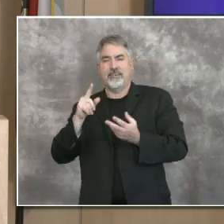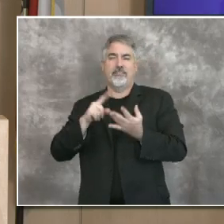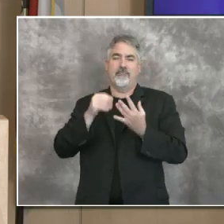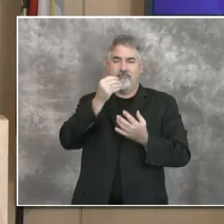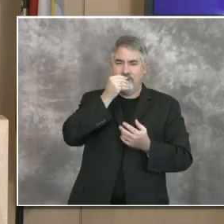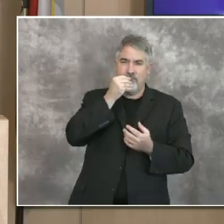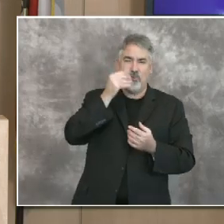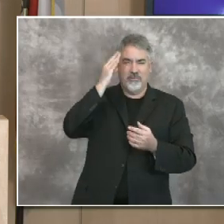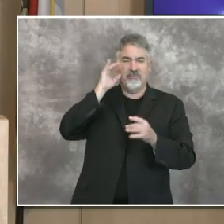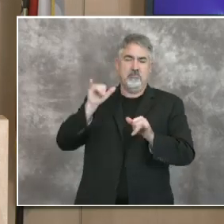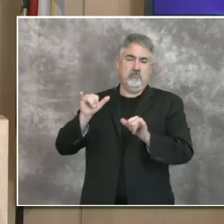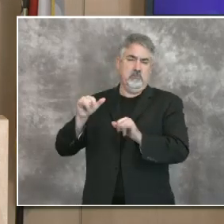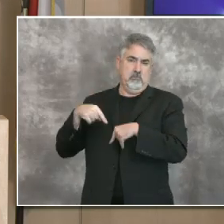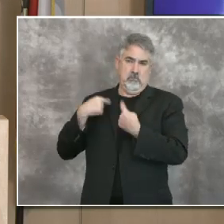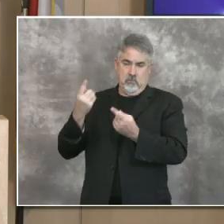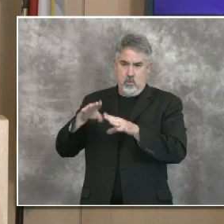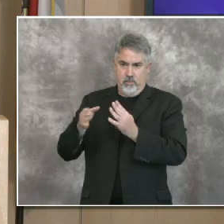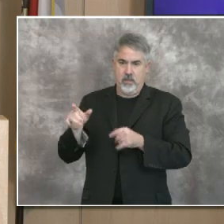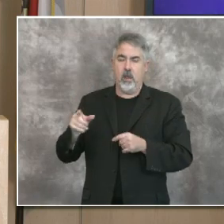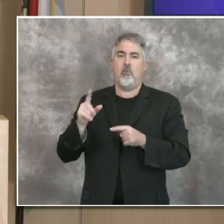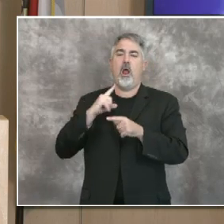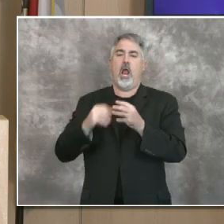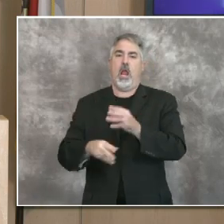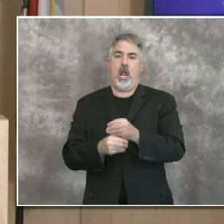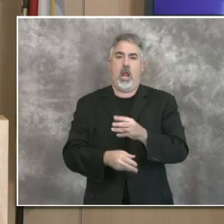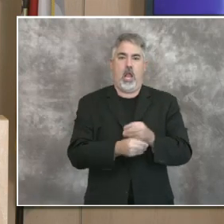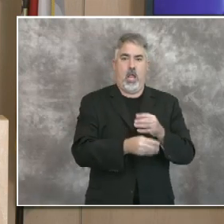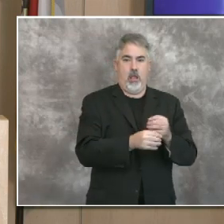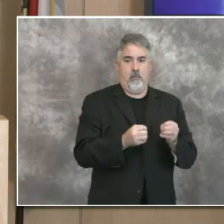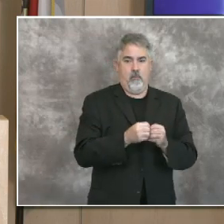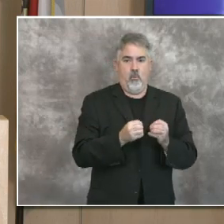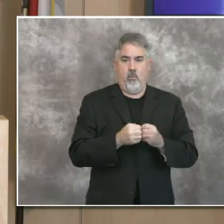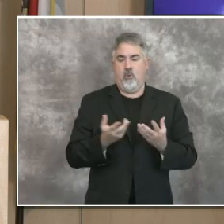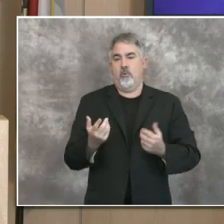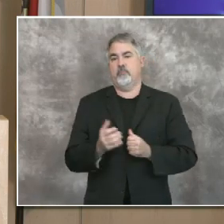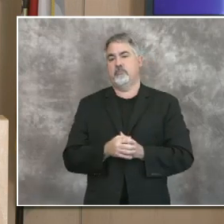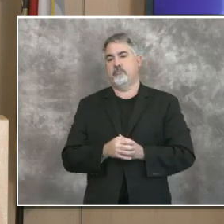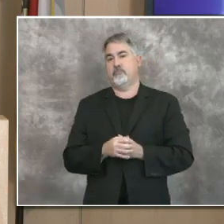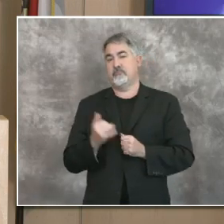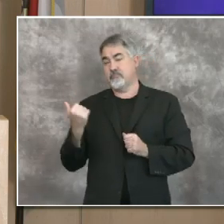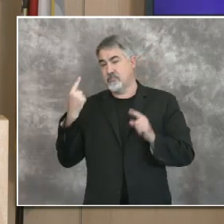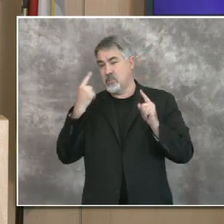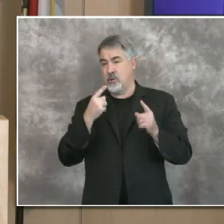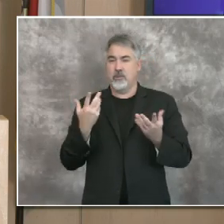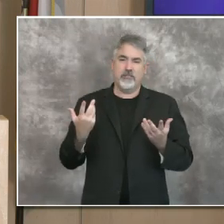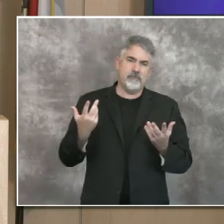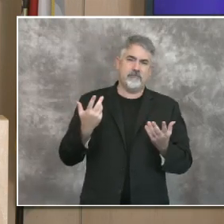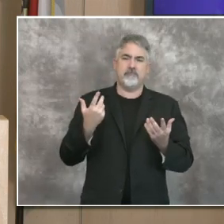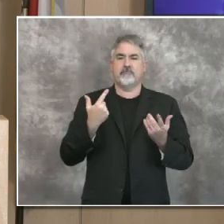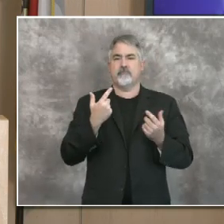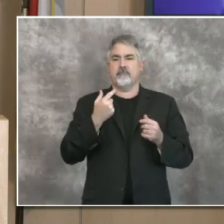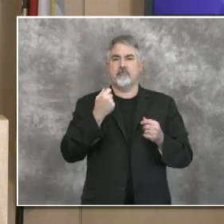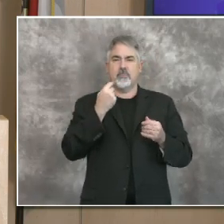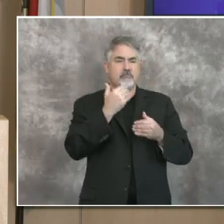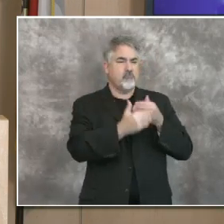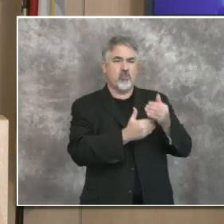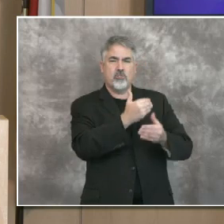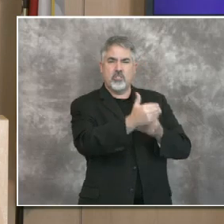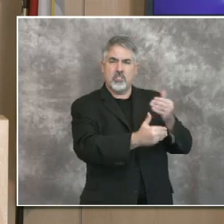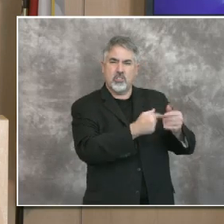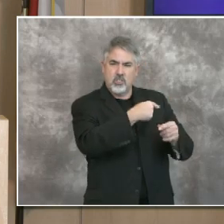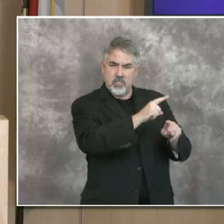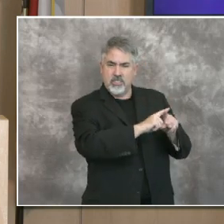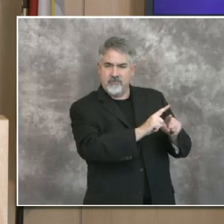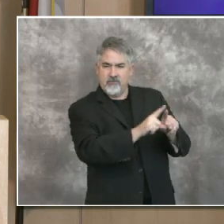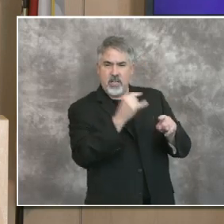that will be in there. But again, the aim and the goal is to put in place a series of protocols that will apply consistently across all